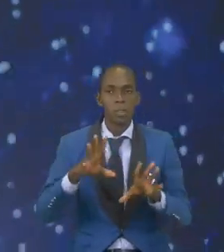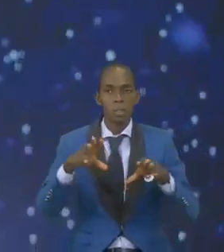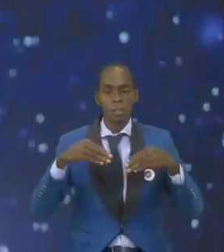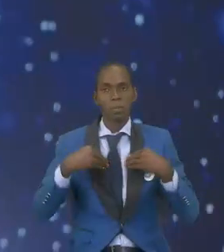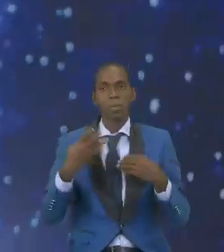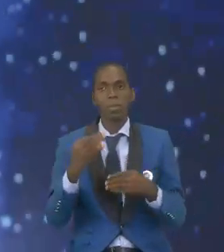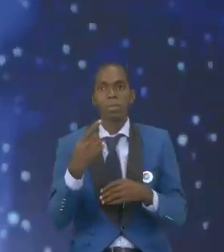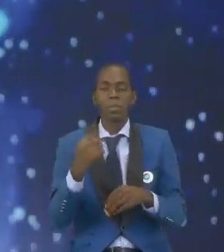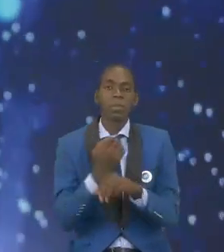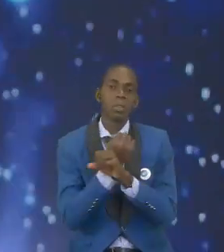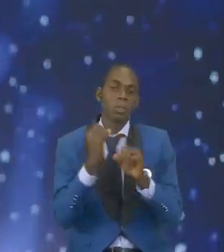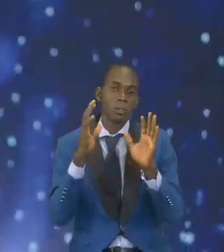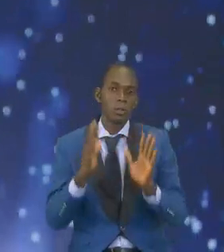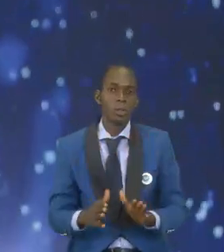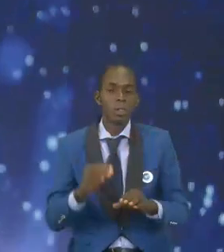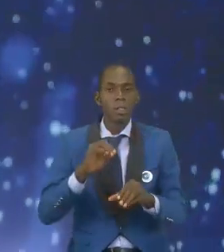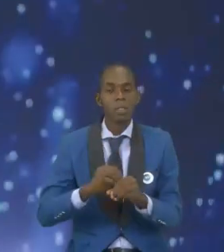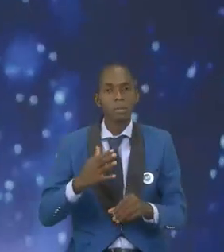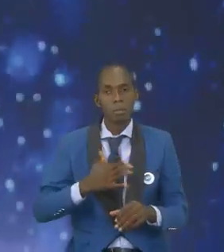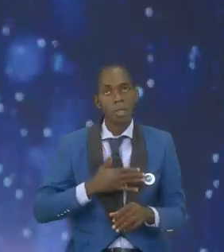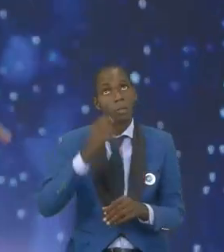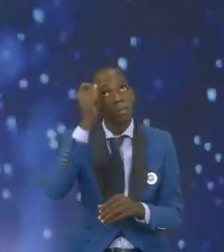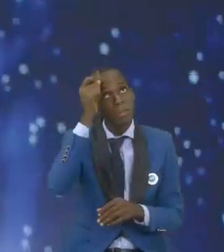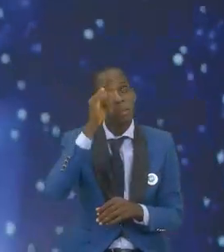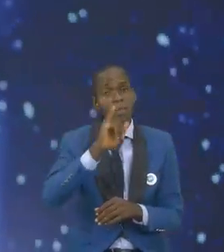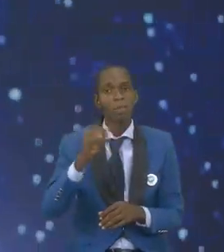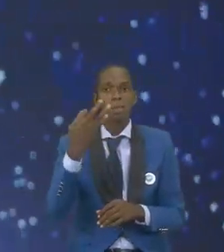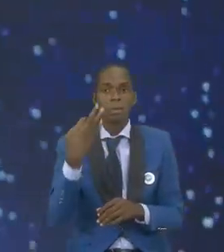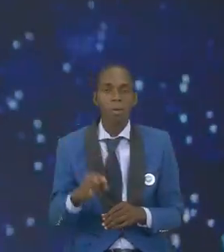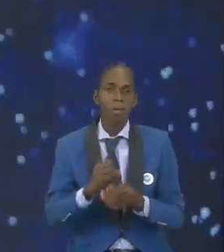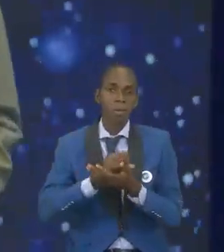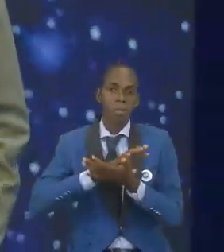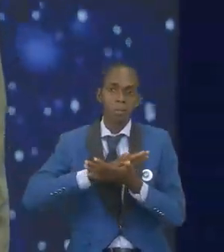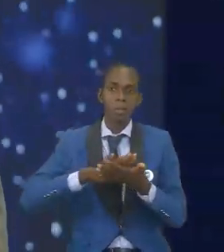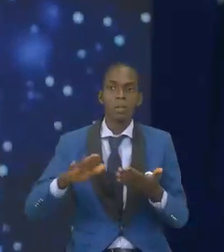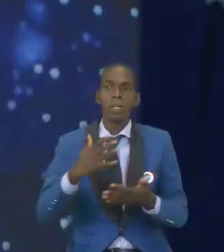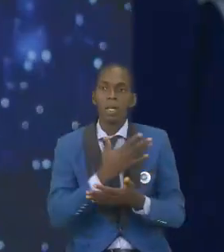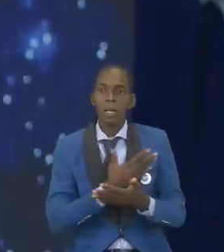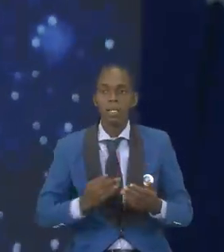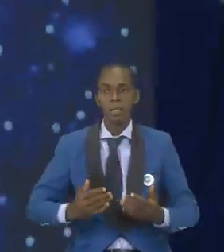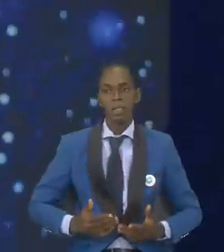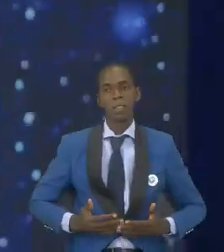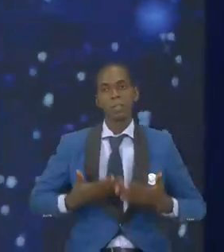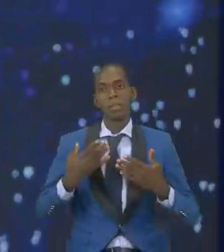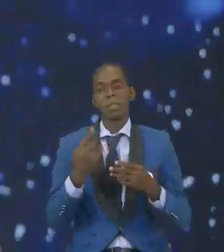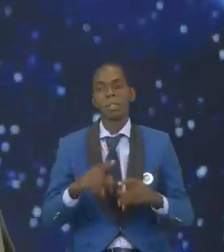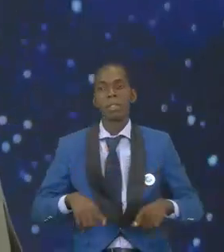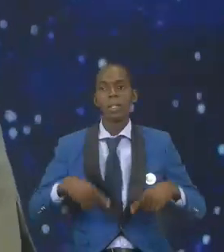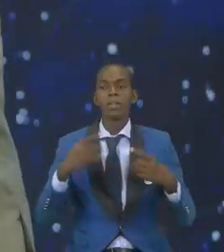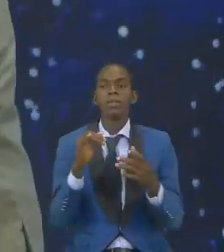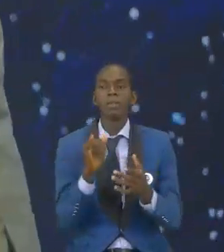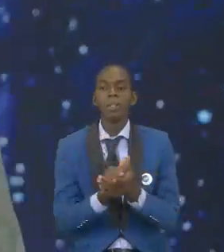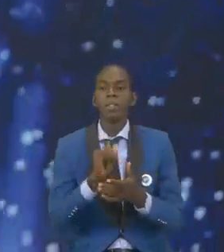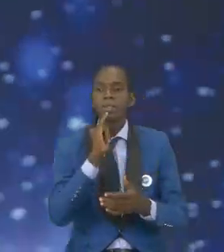of sanctification and living the life. That is why we have retreat. It's not just to go through